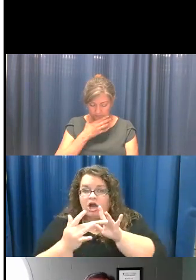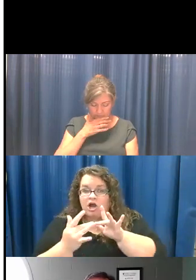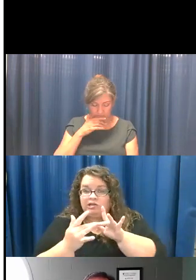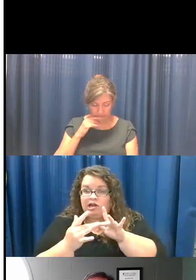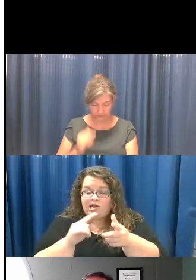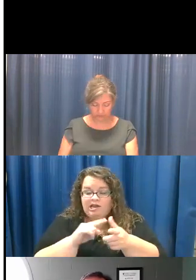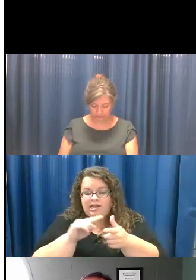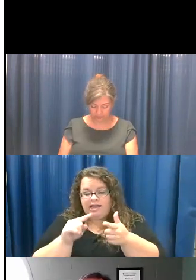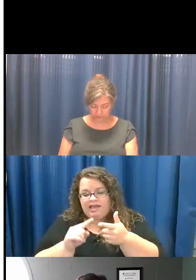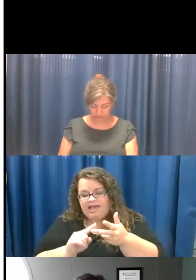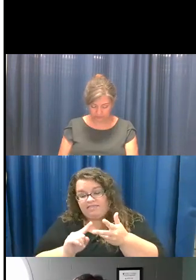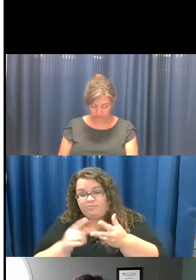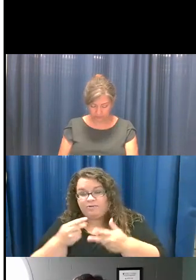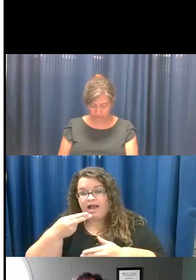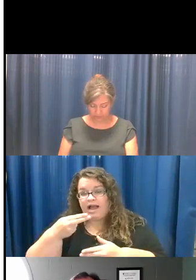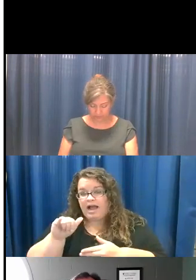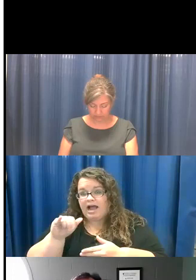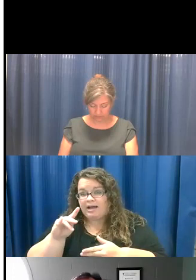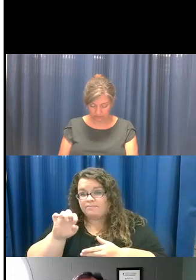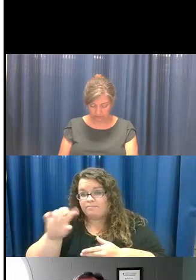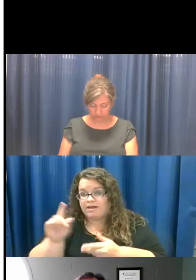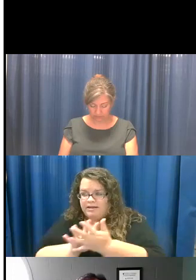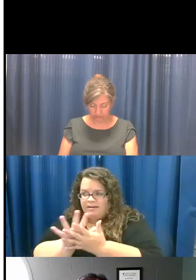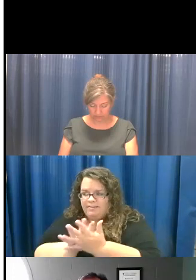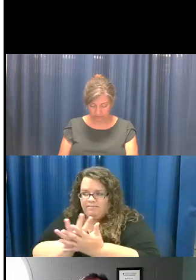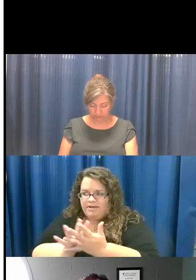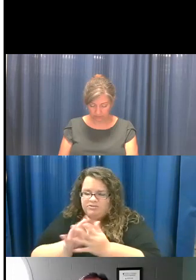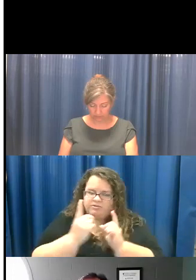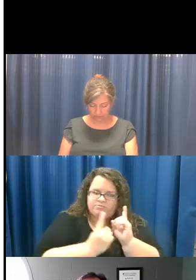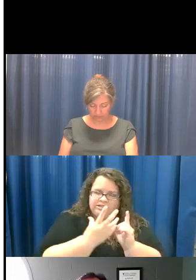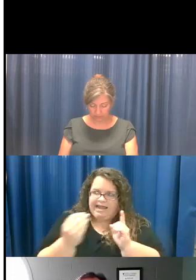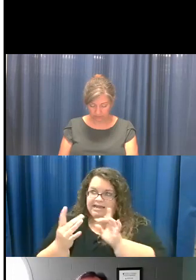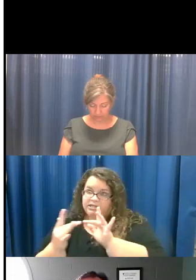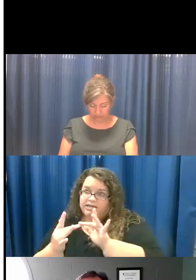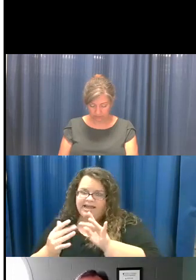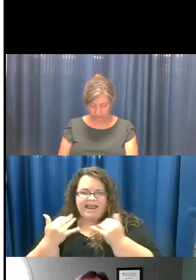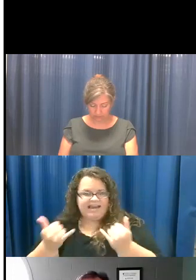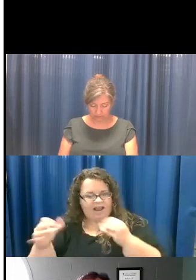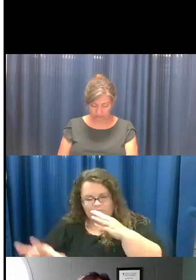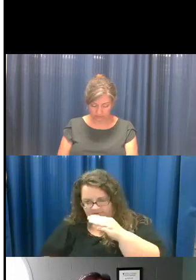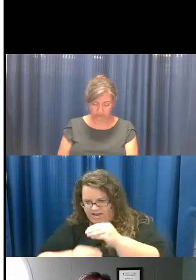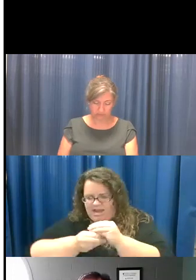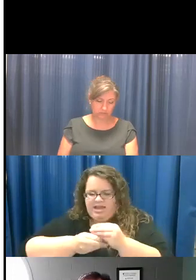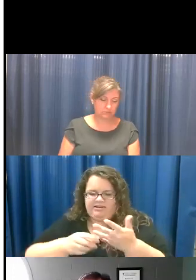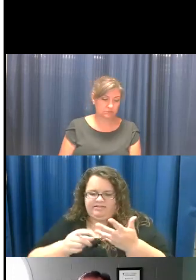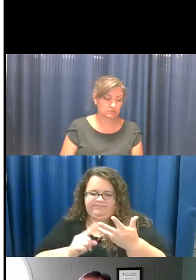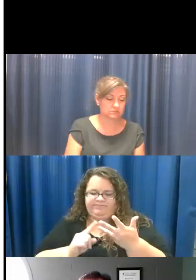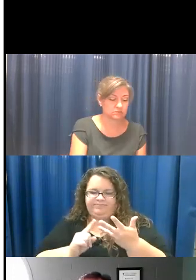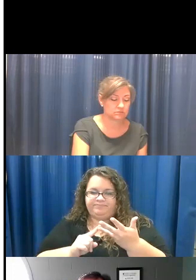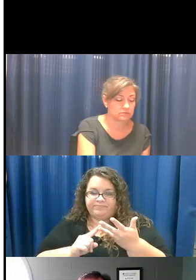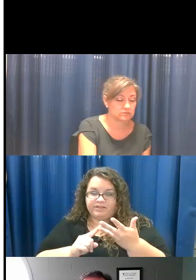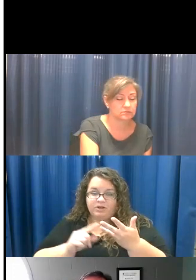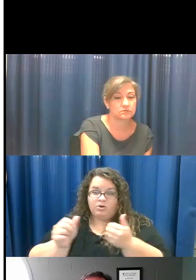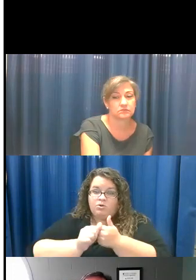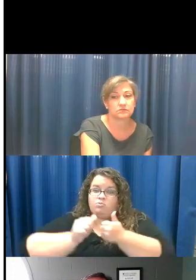together online and in person. And we've now added to that very powerful instruction through remote